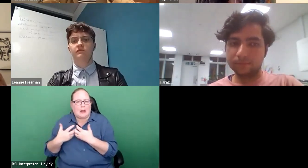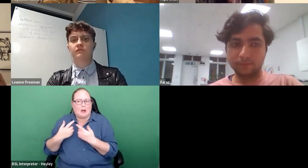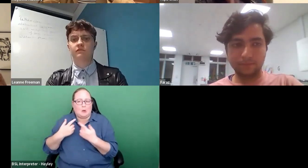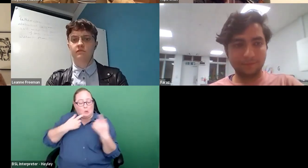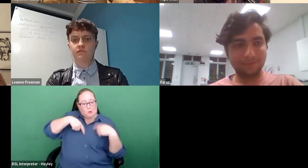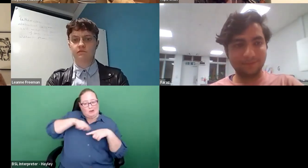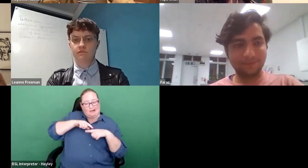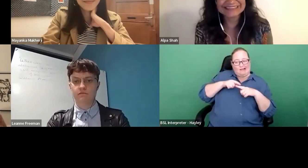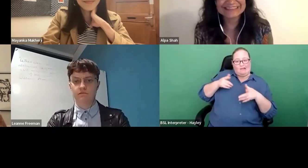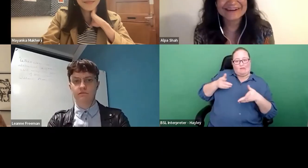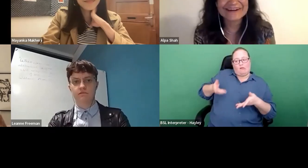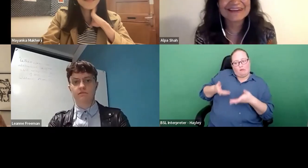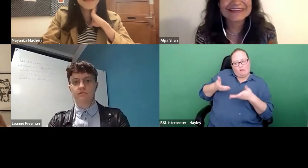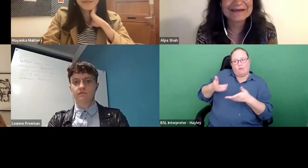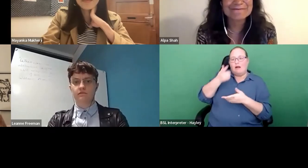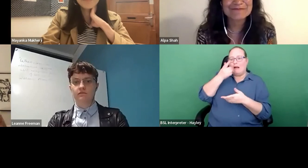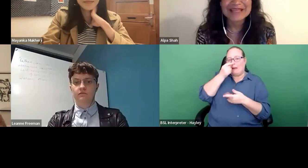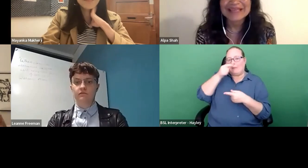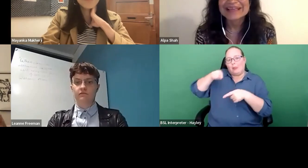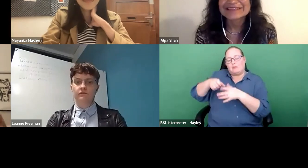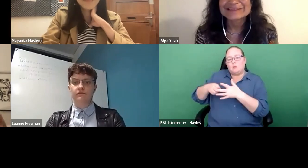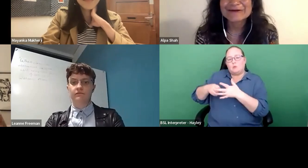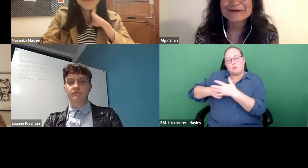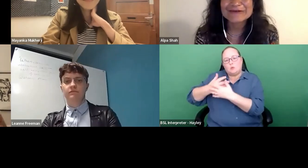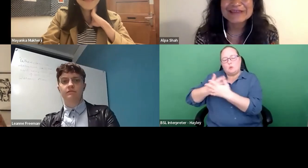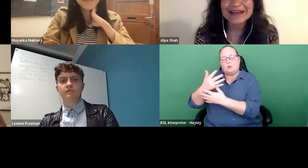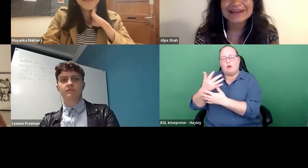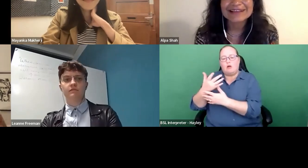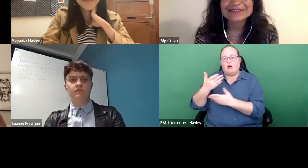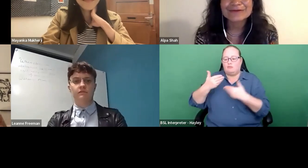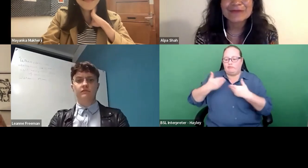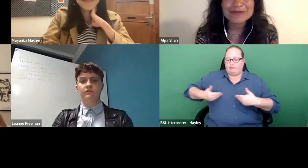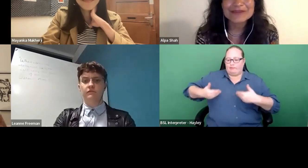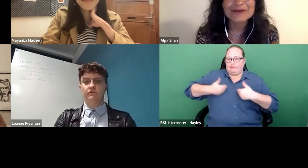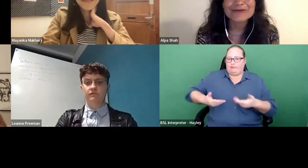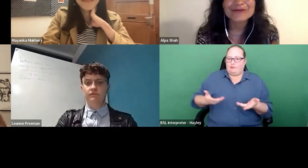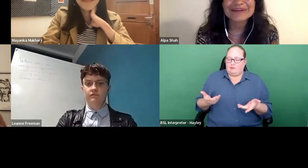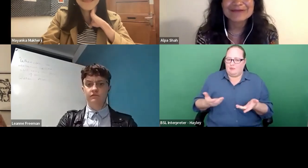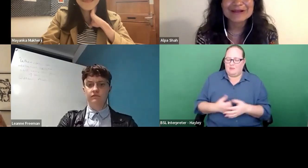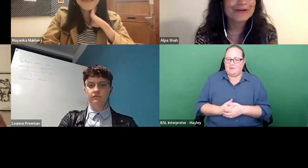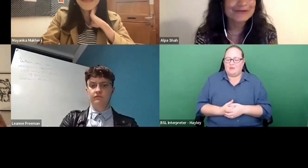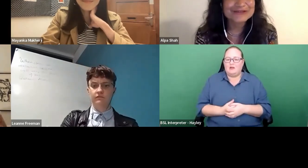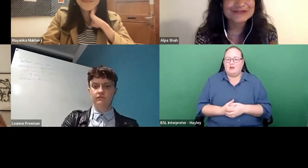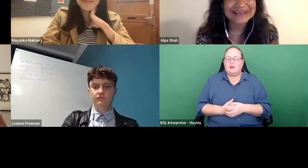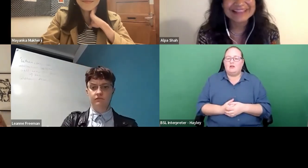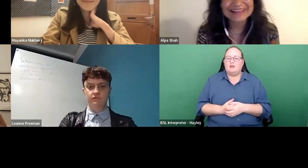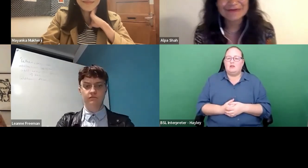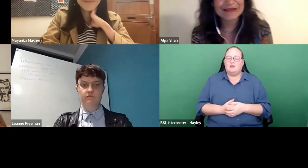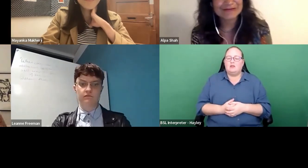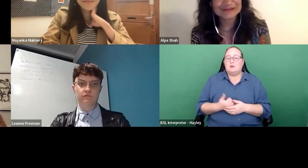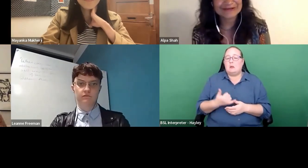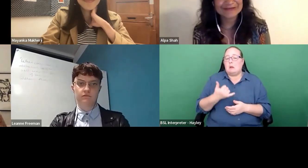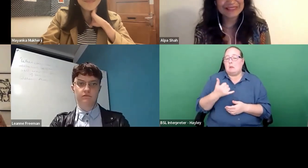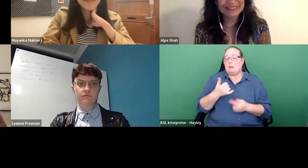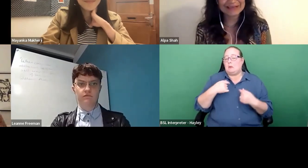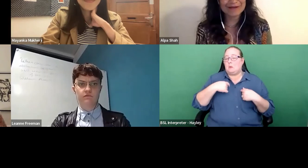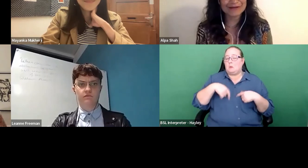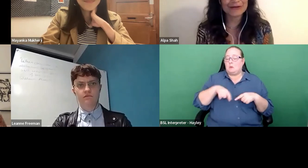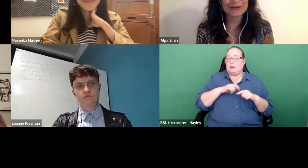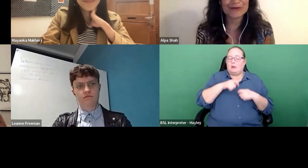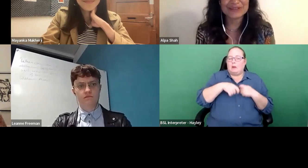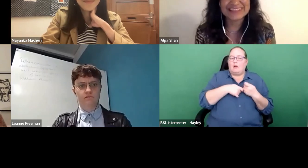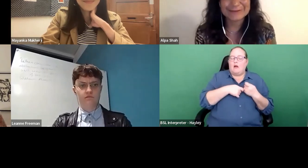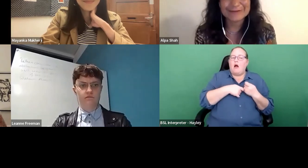to have all these assets. Yeah, right. So yeah, so maybe, we're coming closer to that, and there we have to now then think